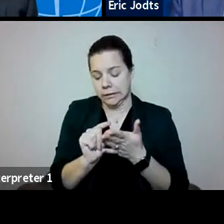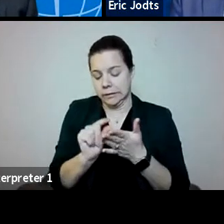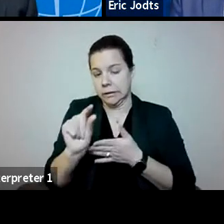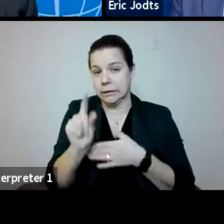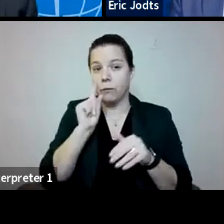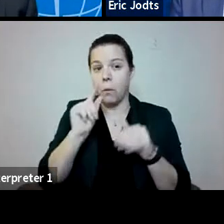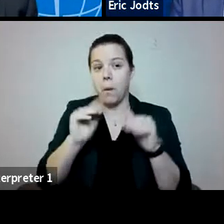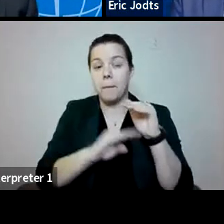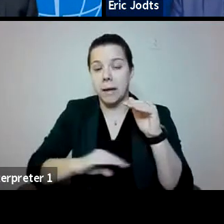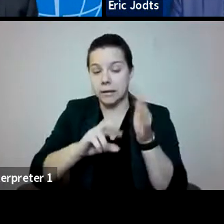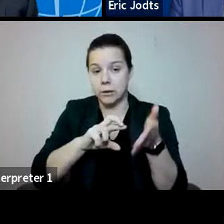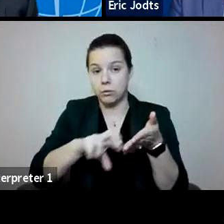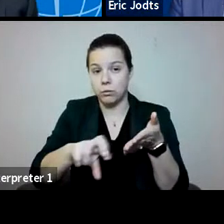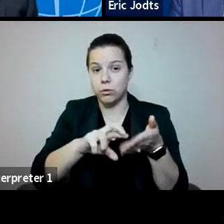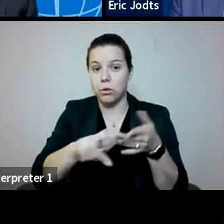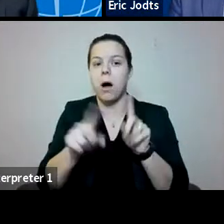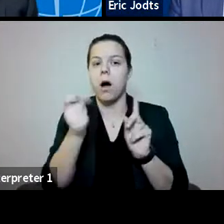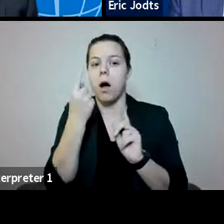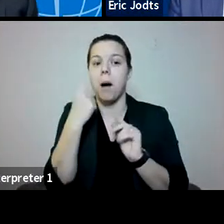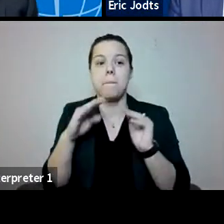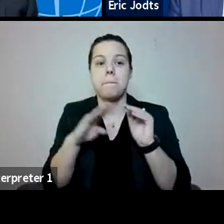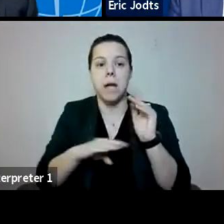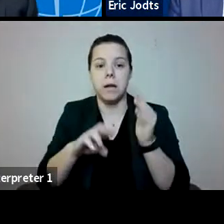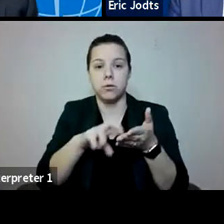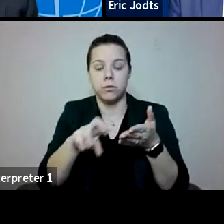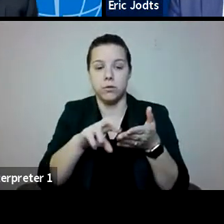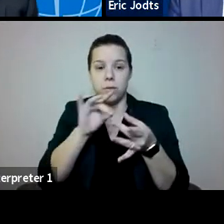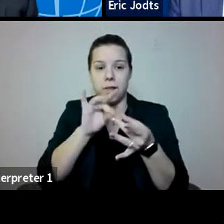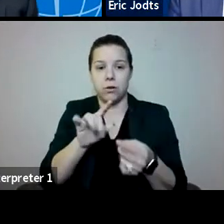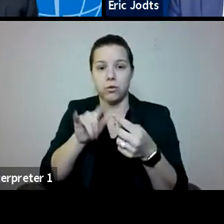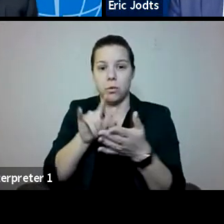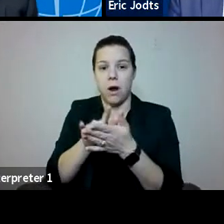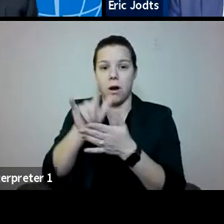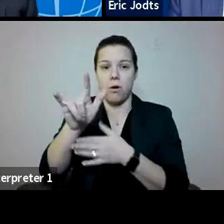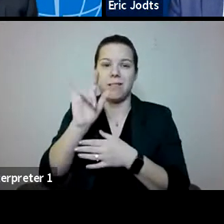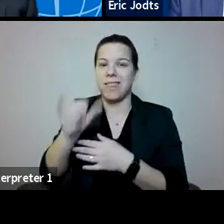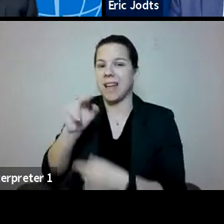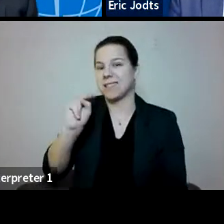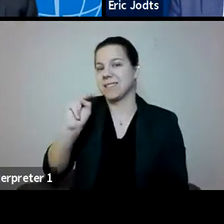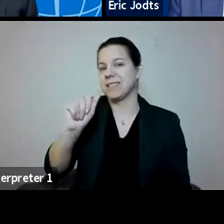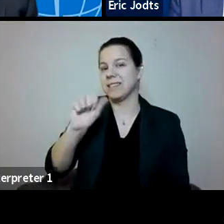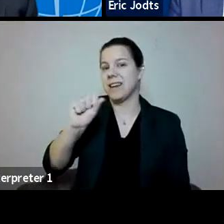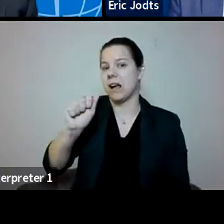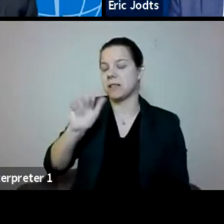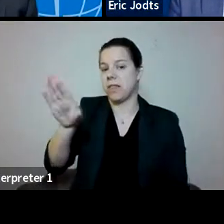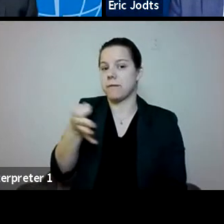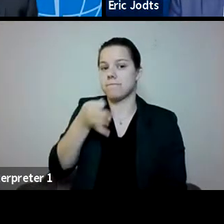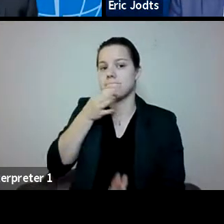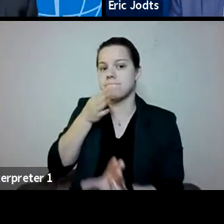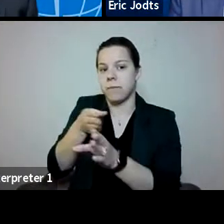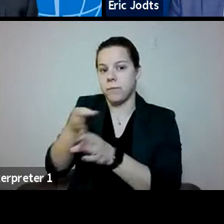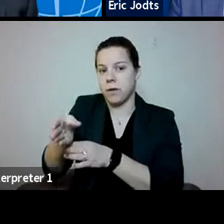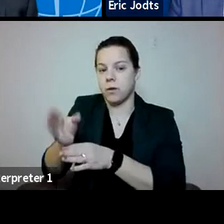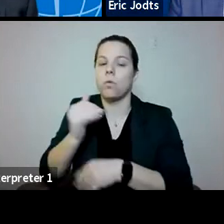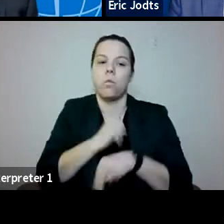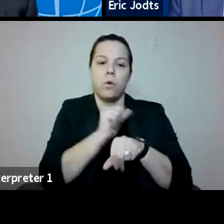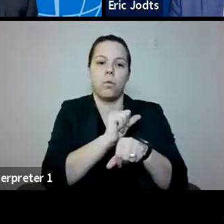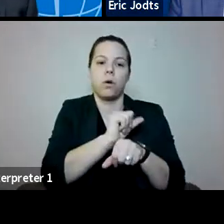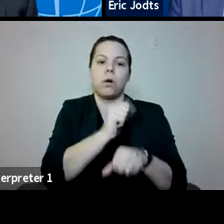basic research, but basic research in aeronautics is the domain of NASA. We work on the applied